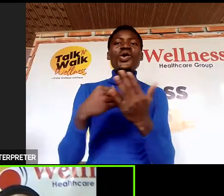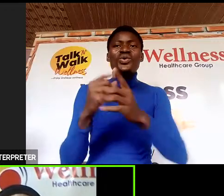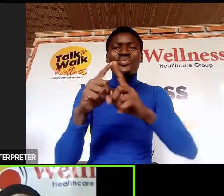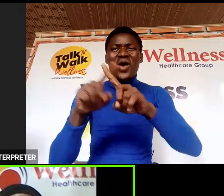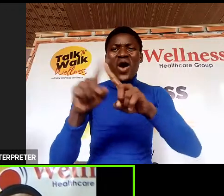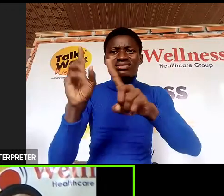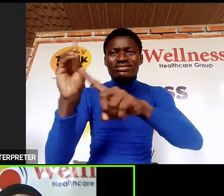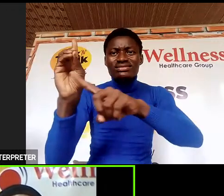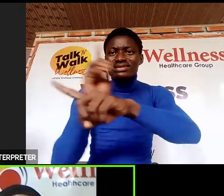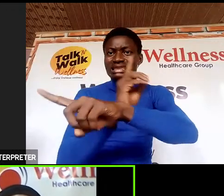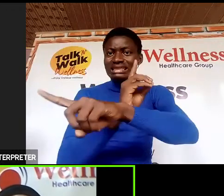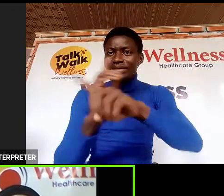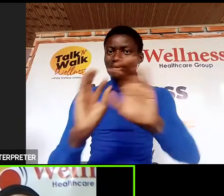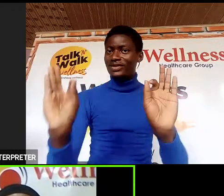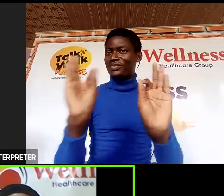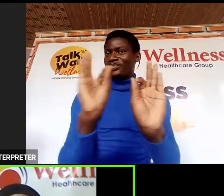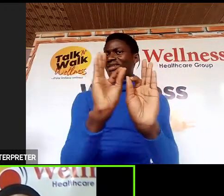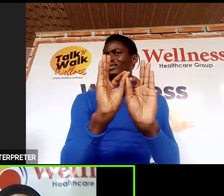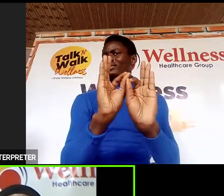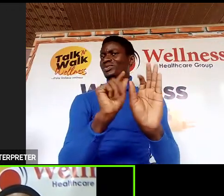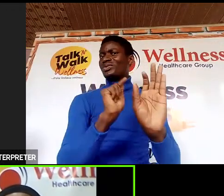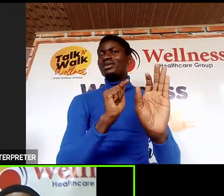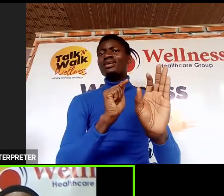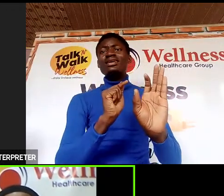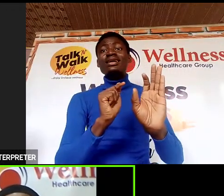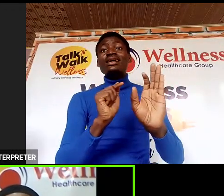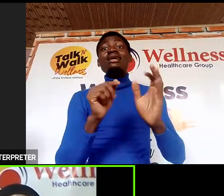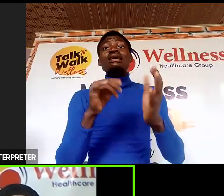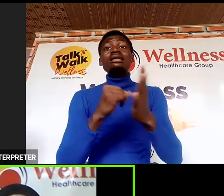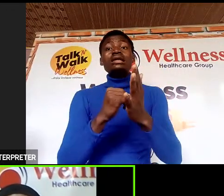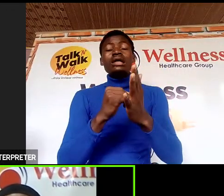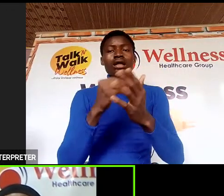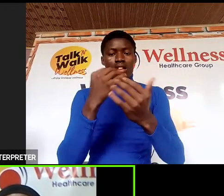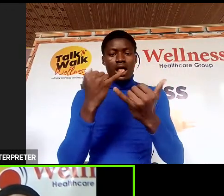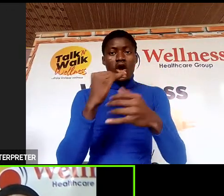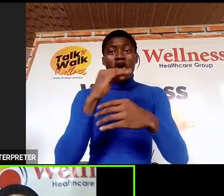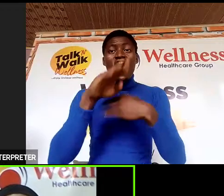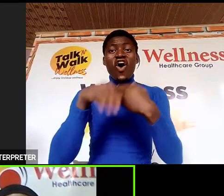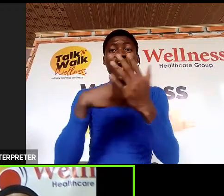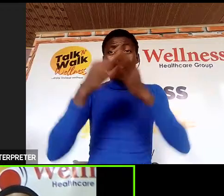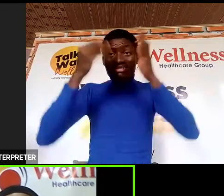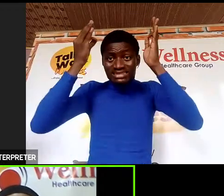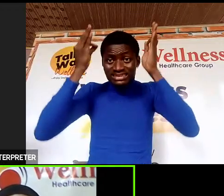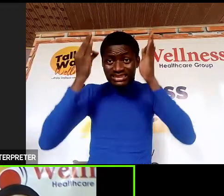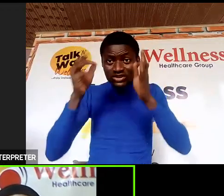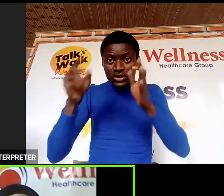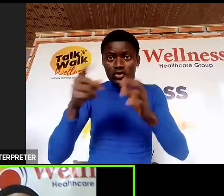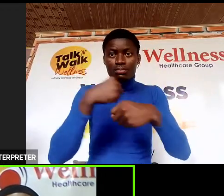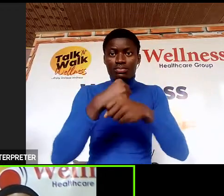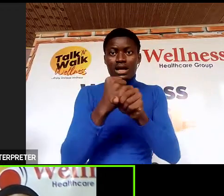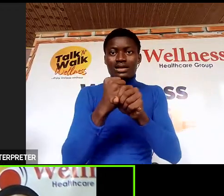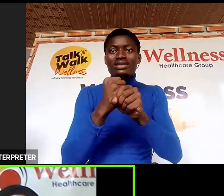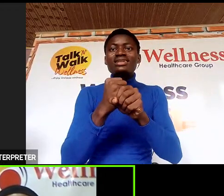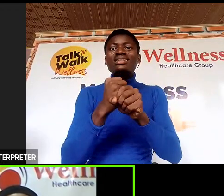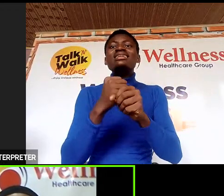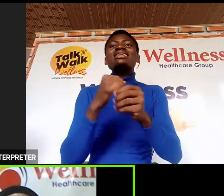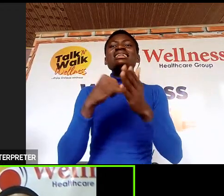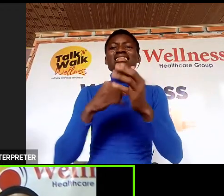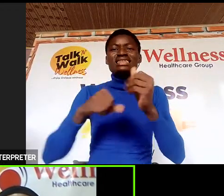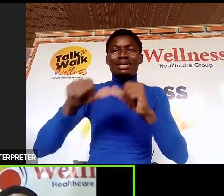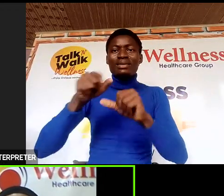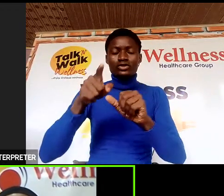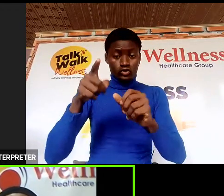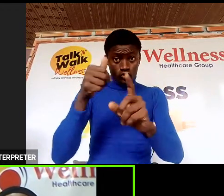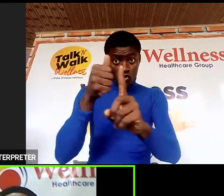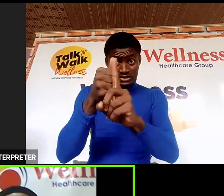decision you make is about you. You are the one responsible for how rich and how poor. You are the one responsible for your financial